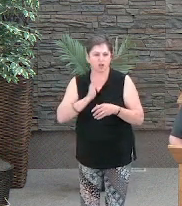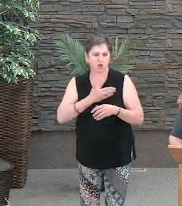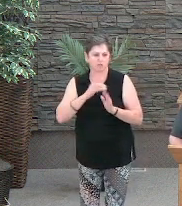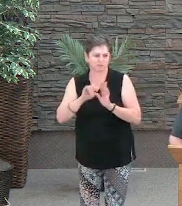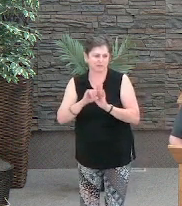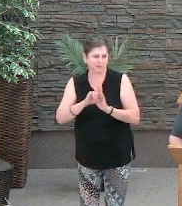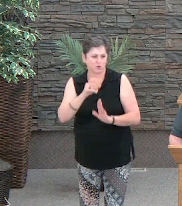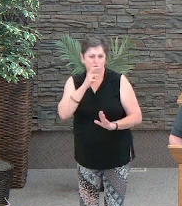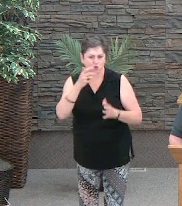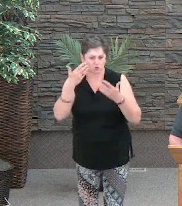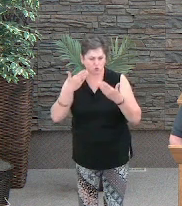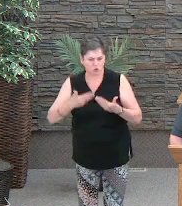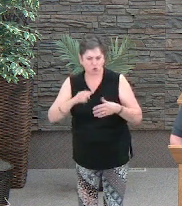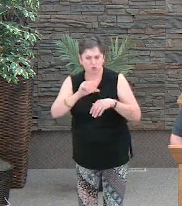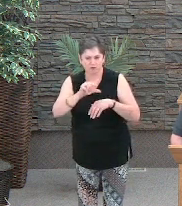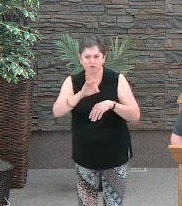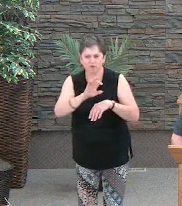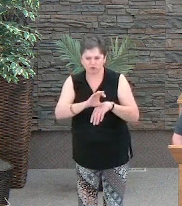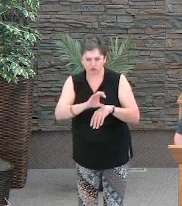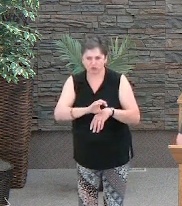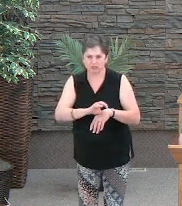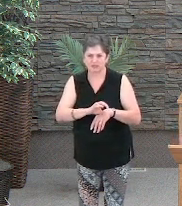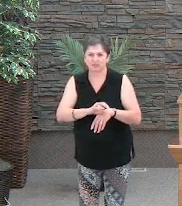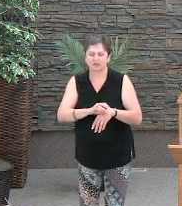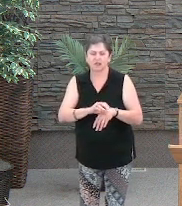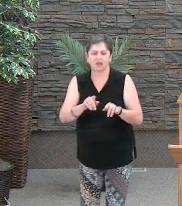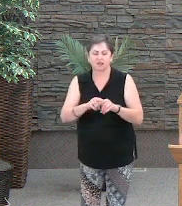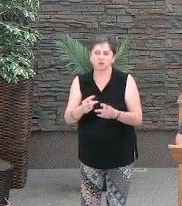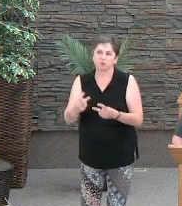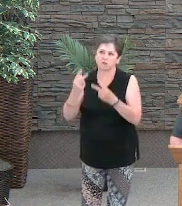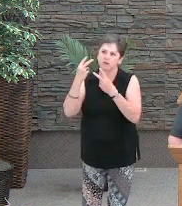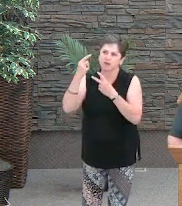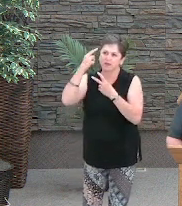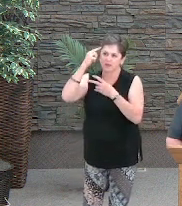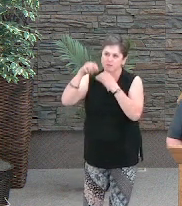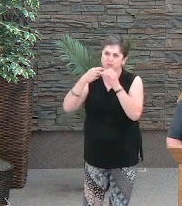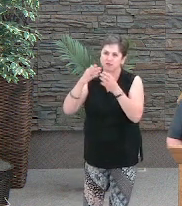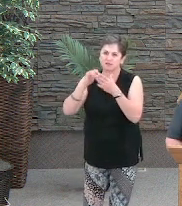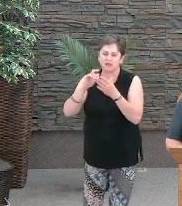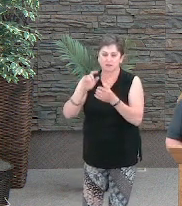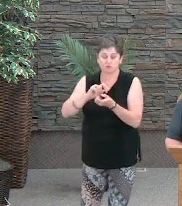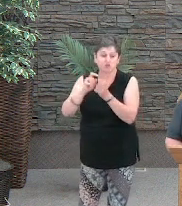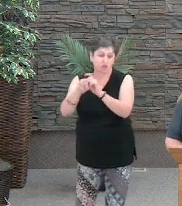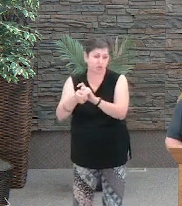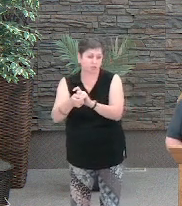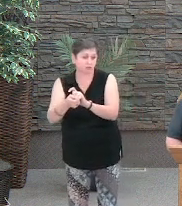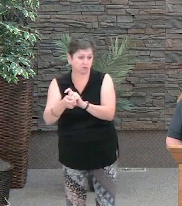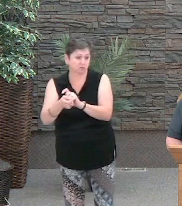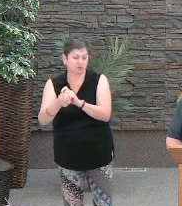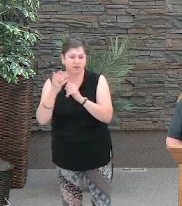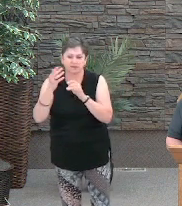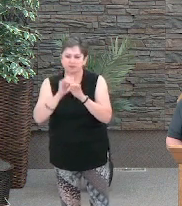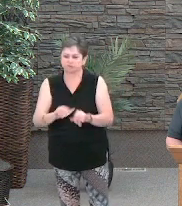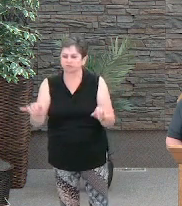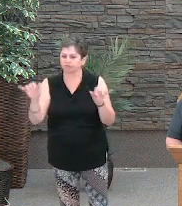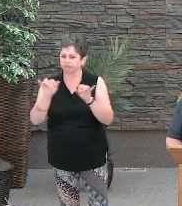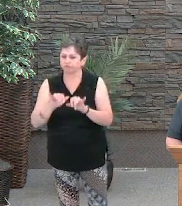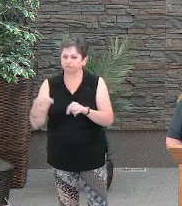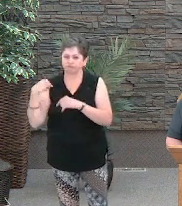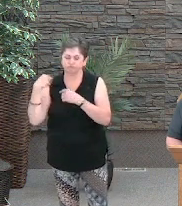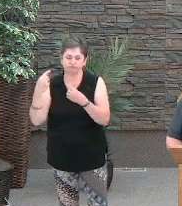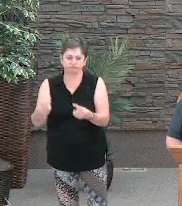are. It helps us understand who we are as we reflect on some things that have changed and some things that have not